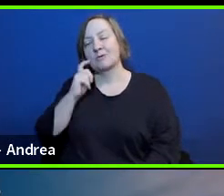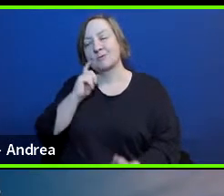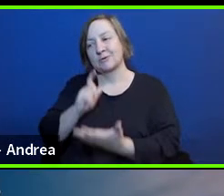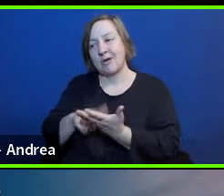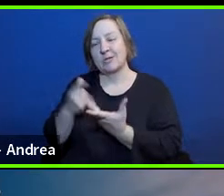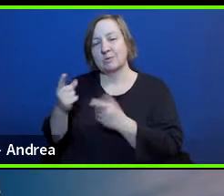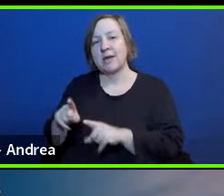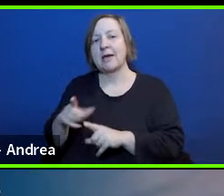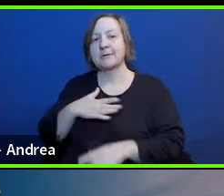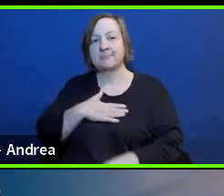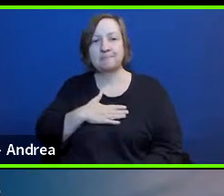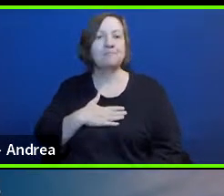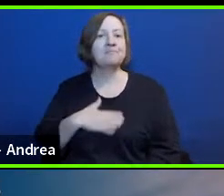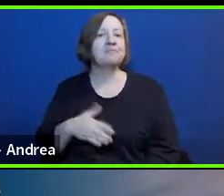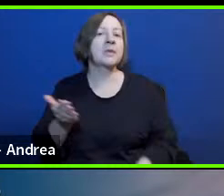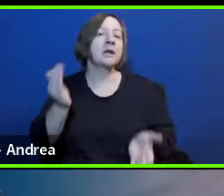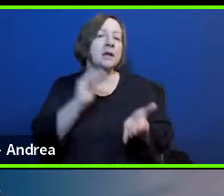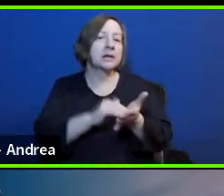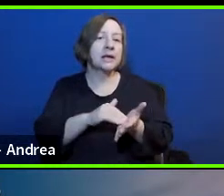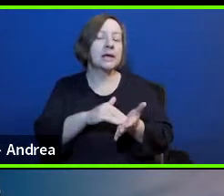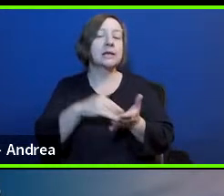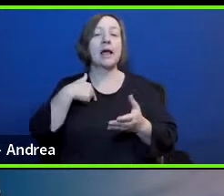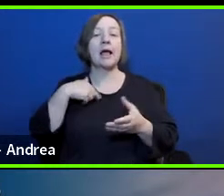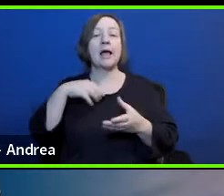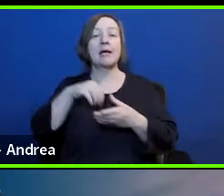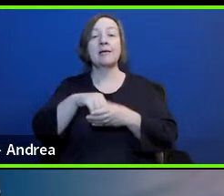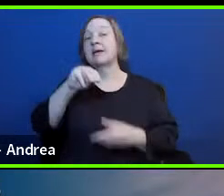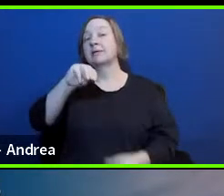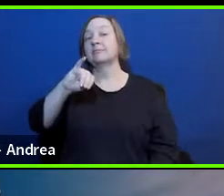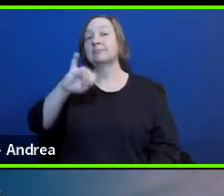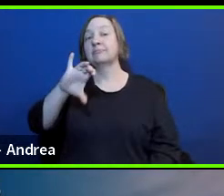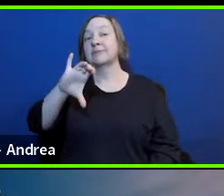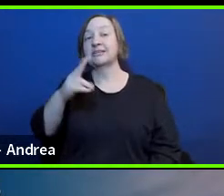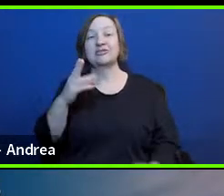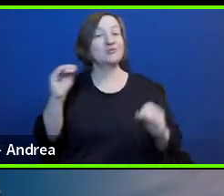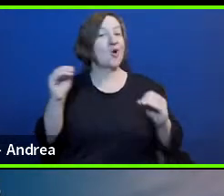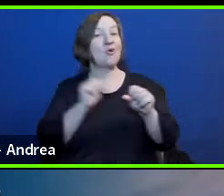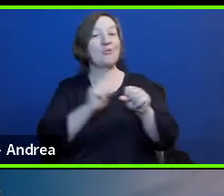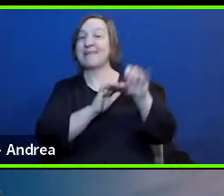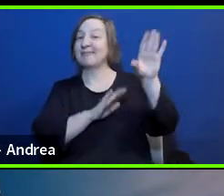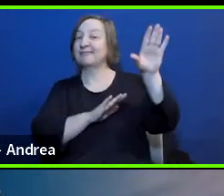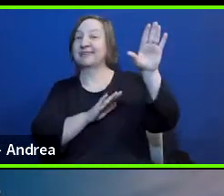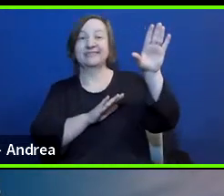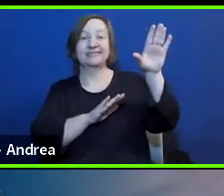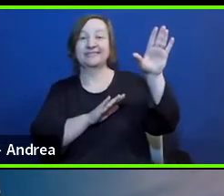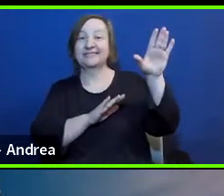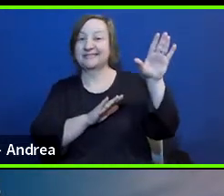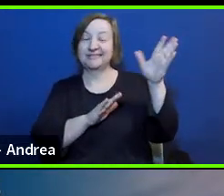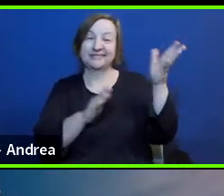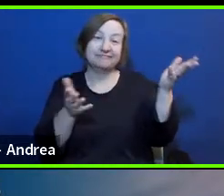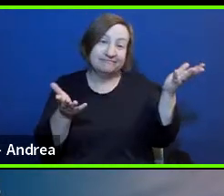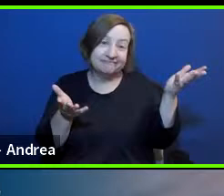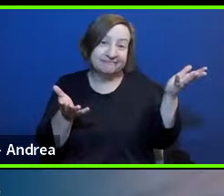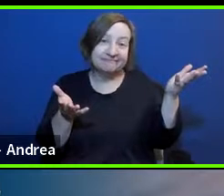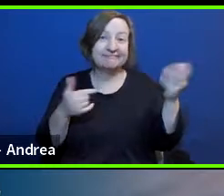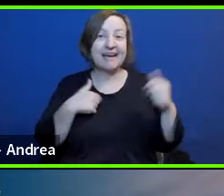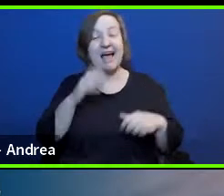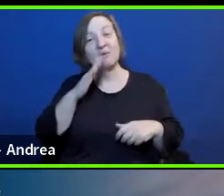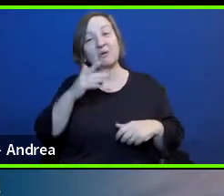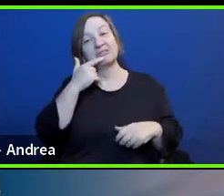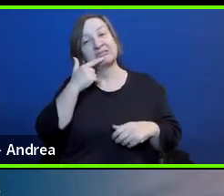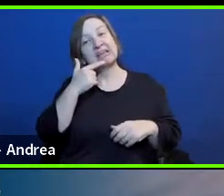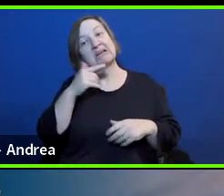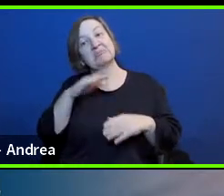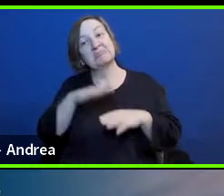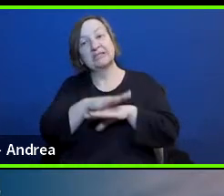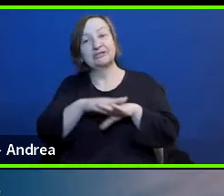Once again, I am in Michigan. There are no mountains, so I would go with